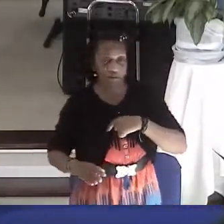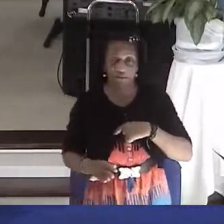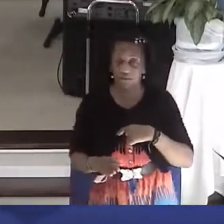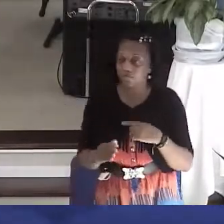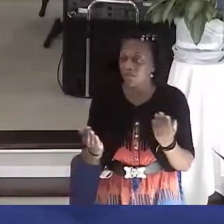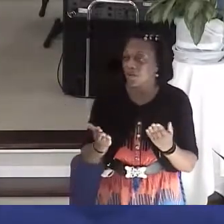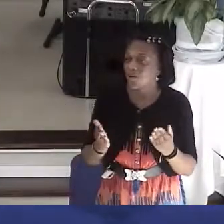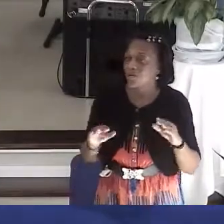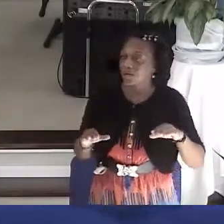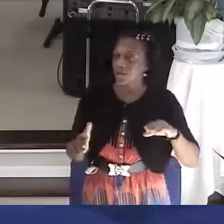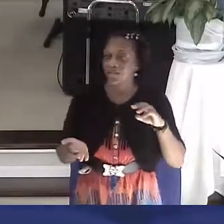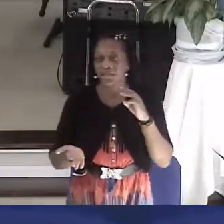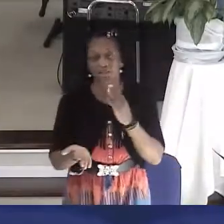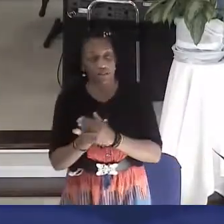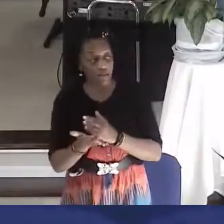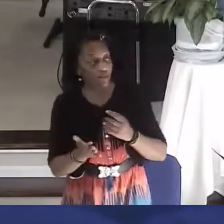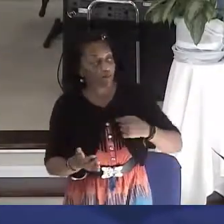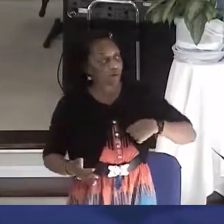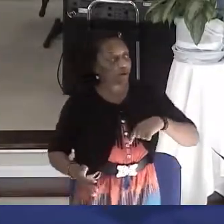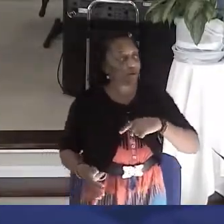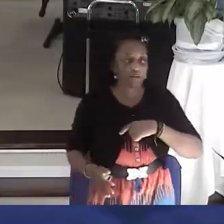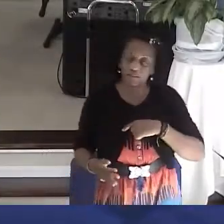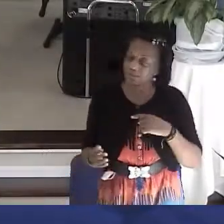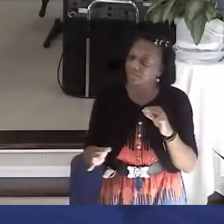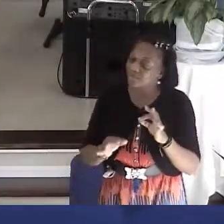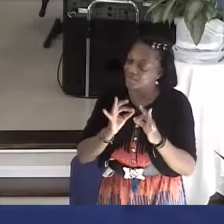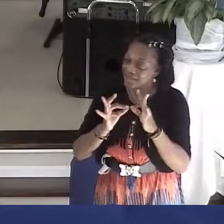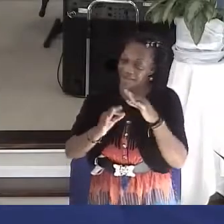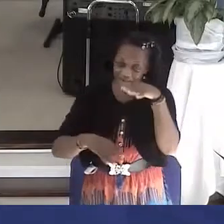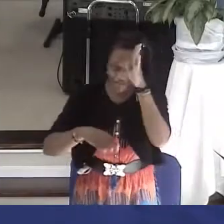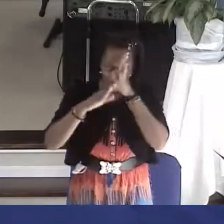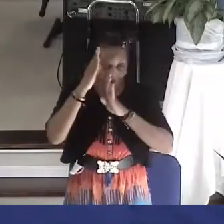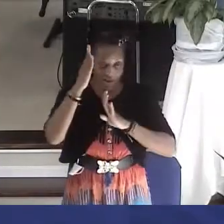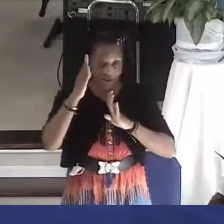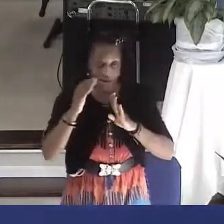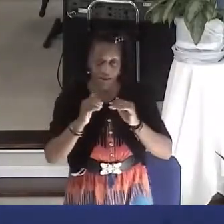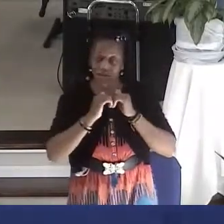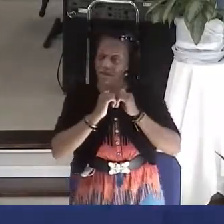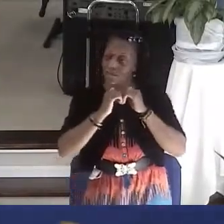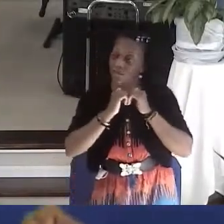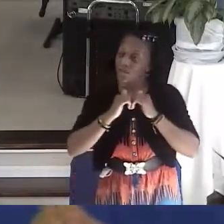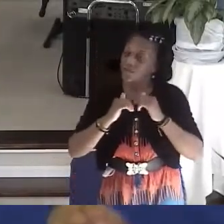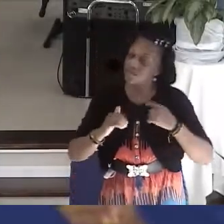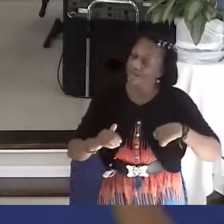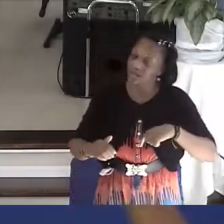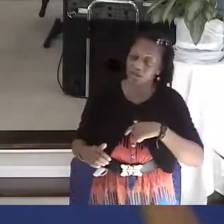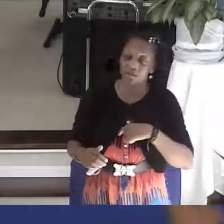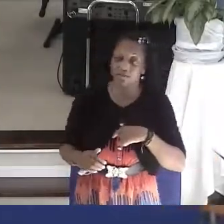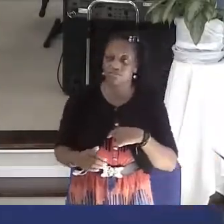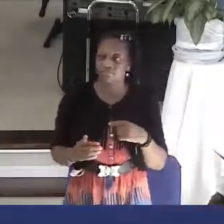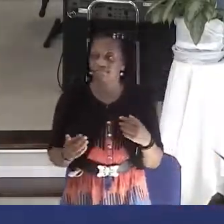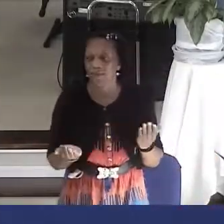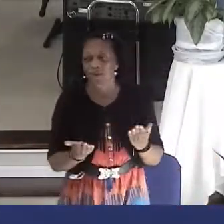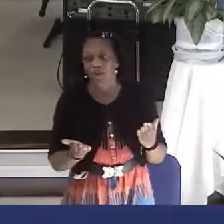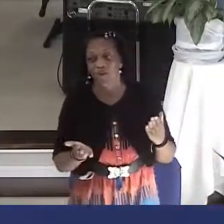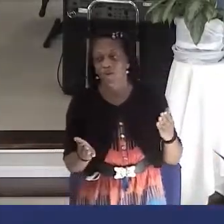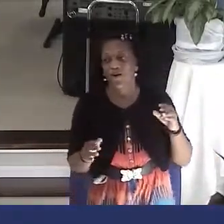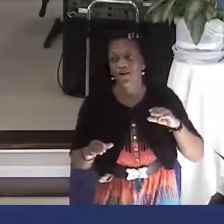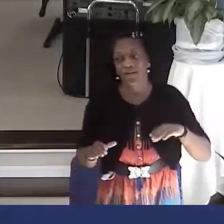us? And if our God is with us, then what can stand again?